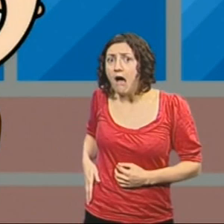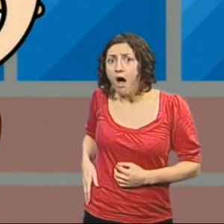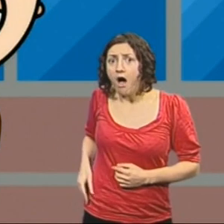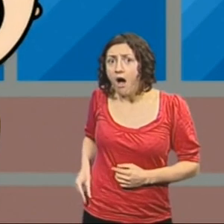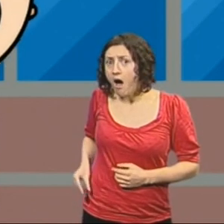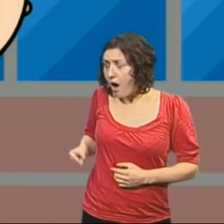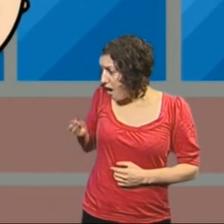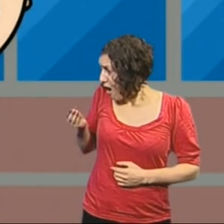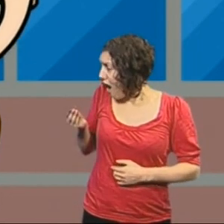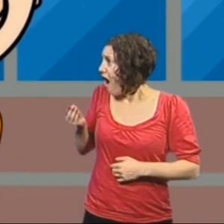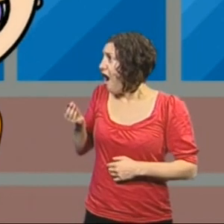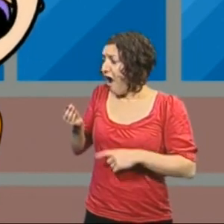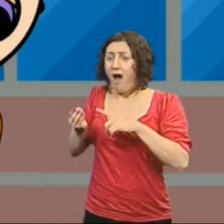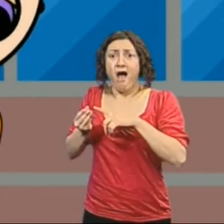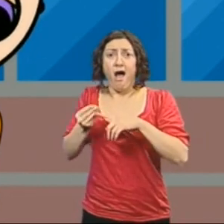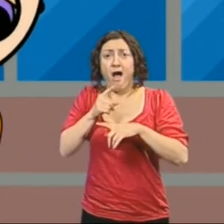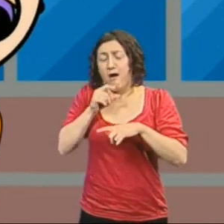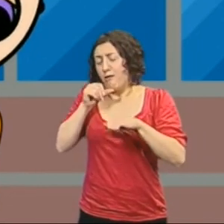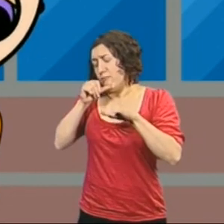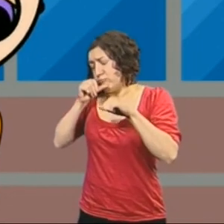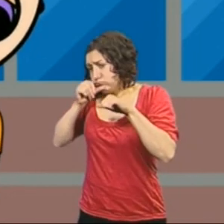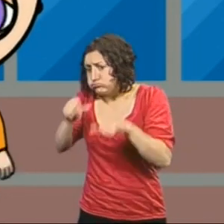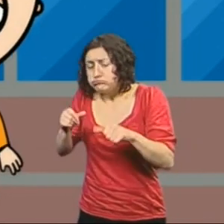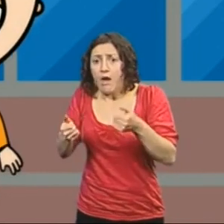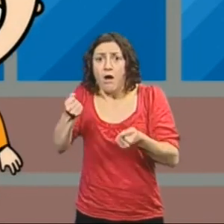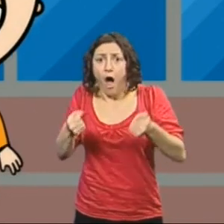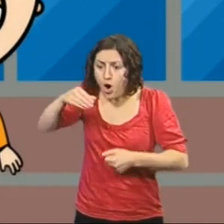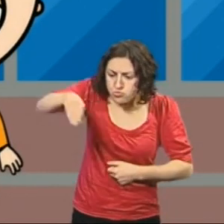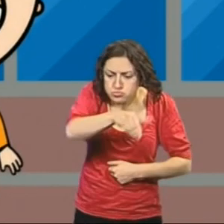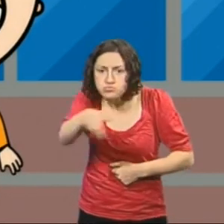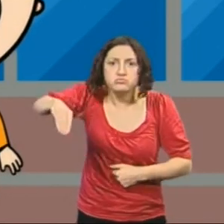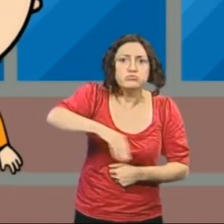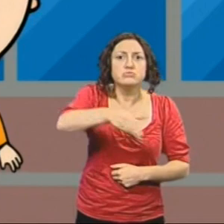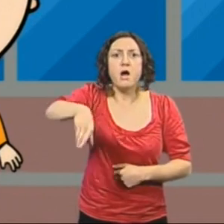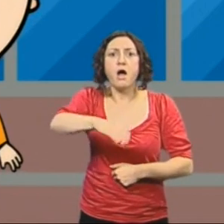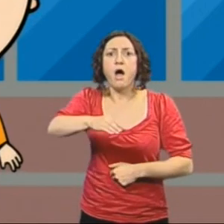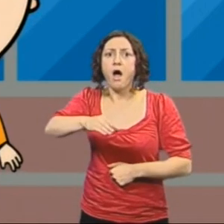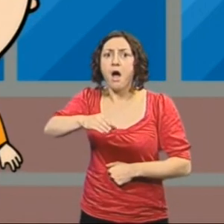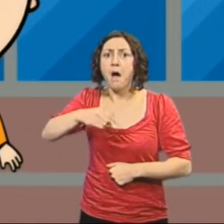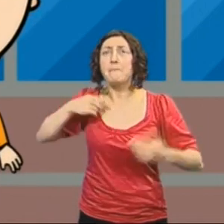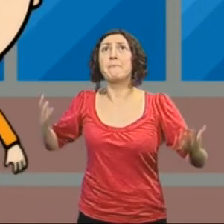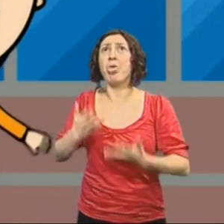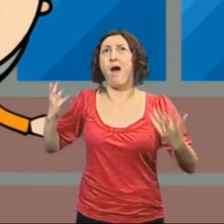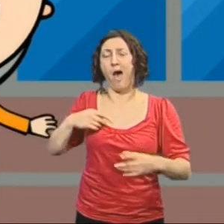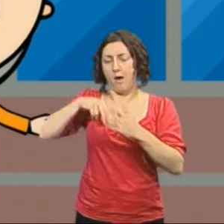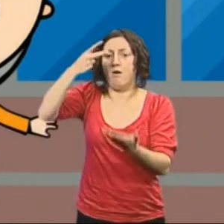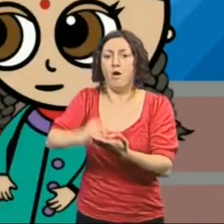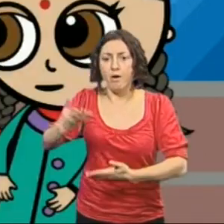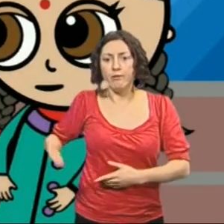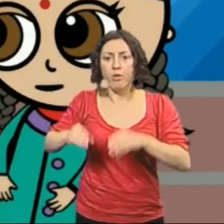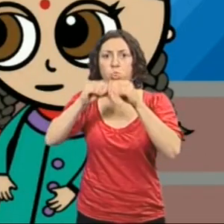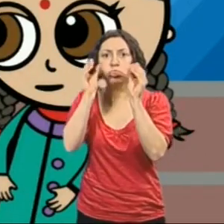coat. His favourite toy car. I must have knocked it when we were playing. Now it's